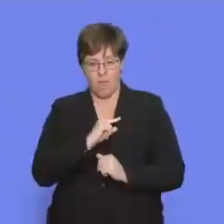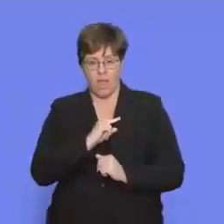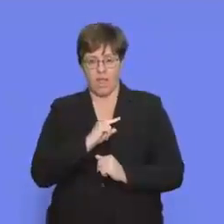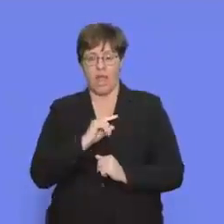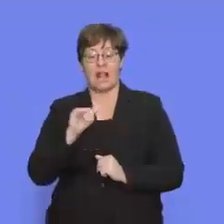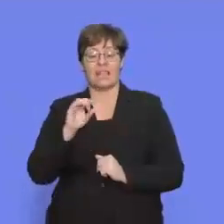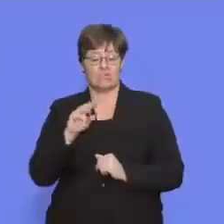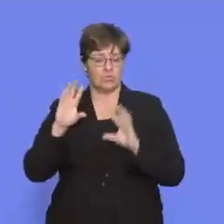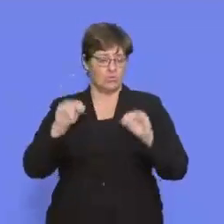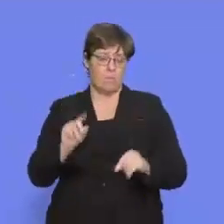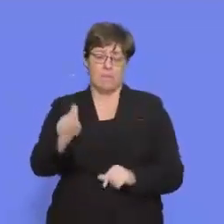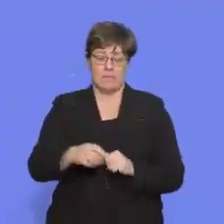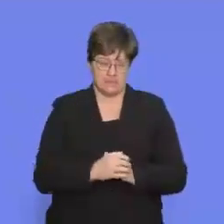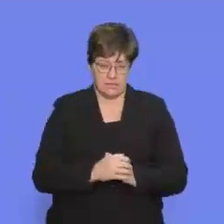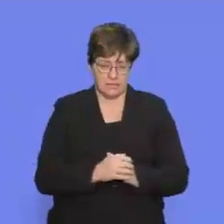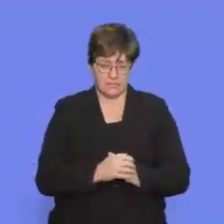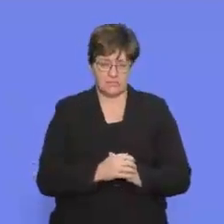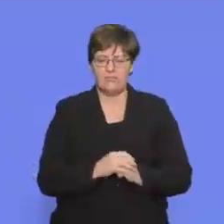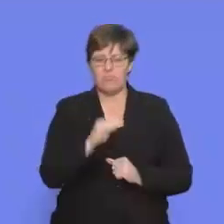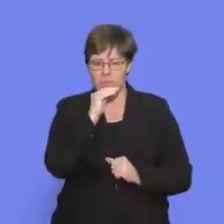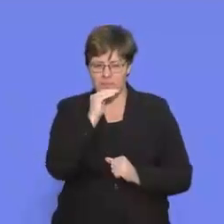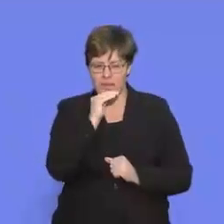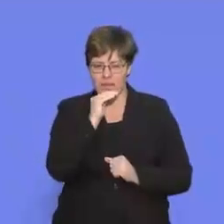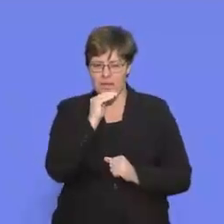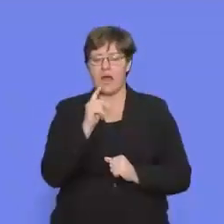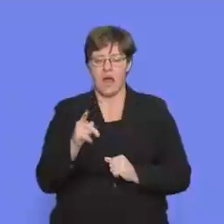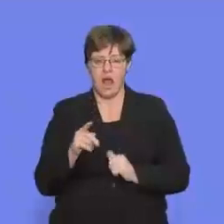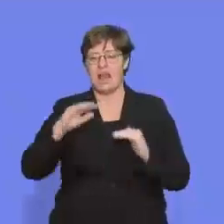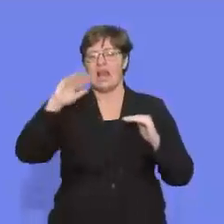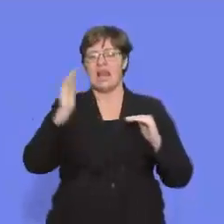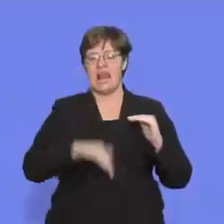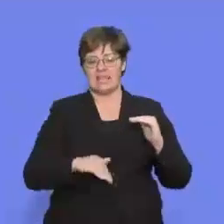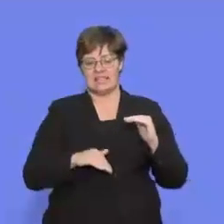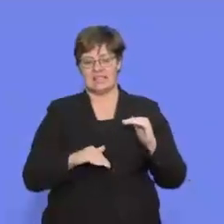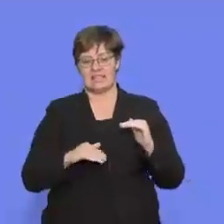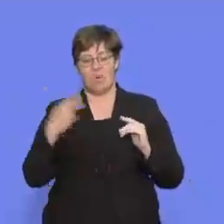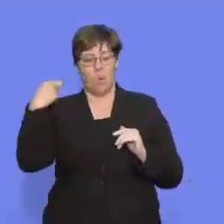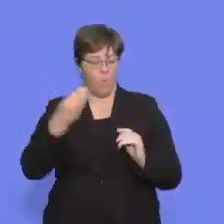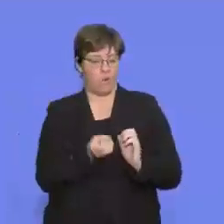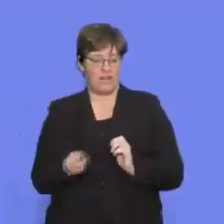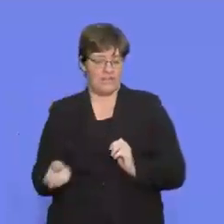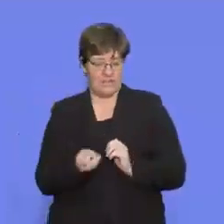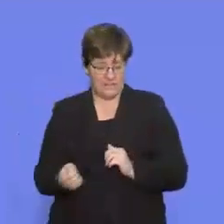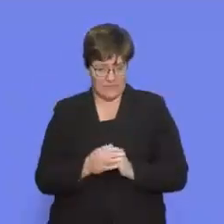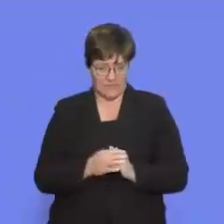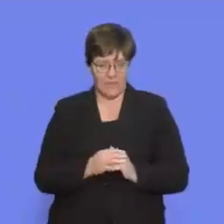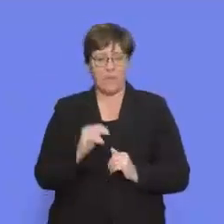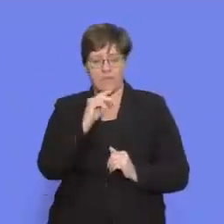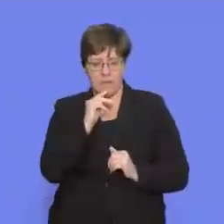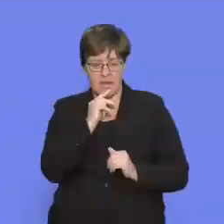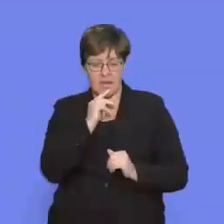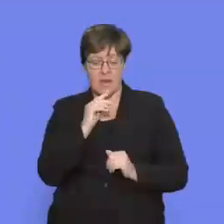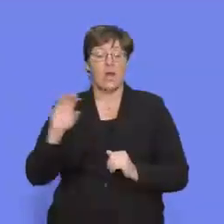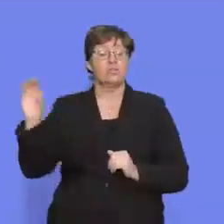less aldosterone will be secreted. So what will happen? Reabsorption of sodium ions into the blood